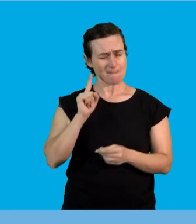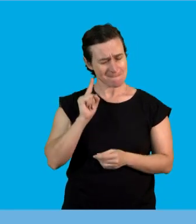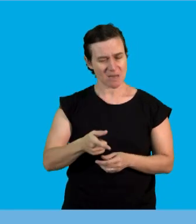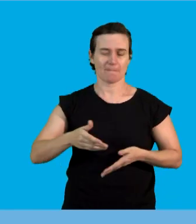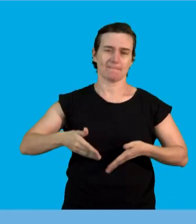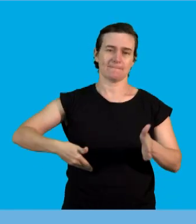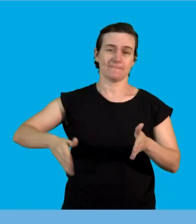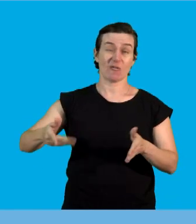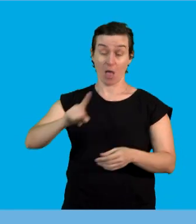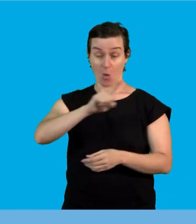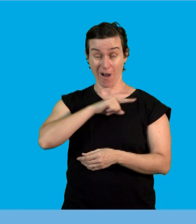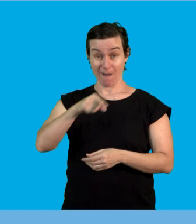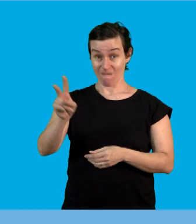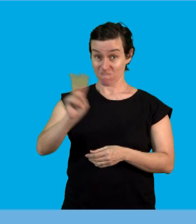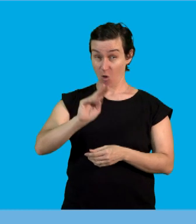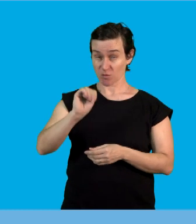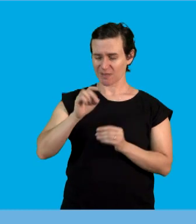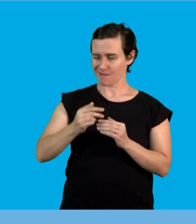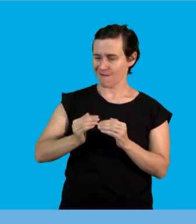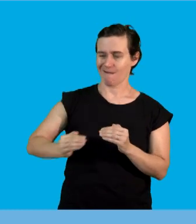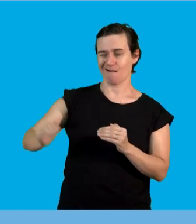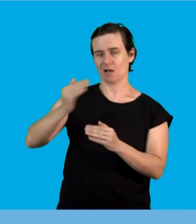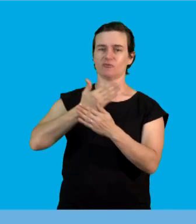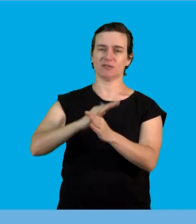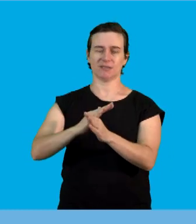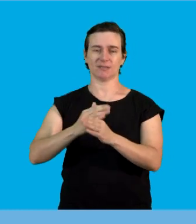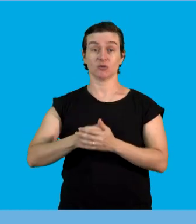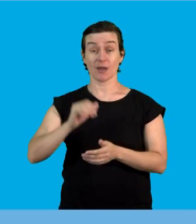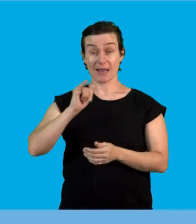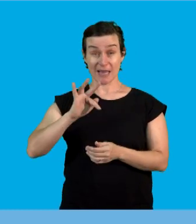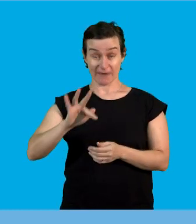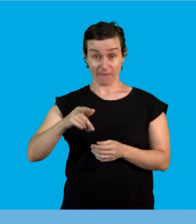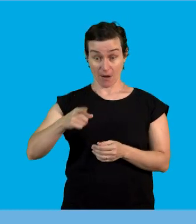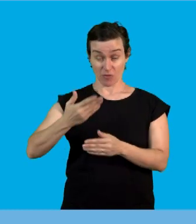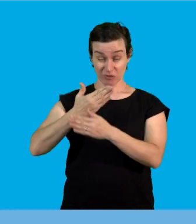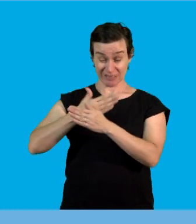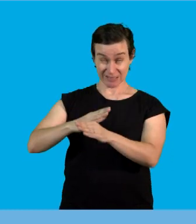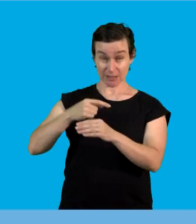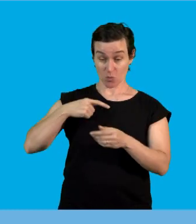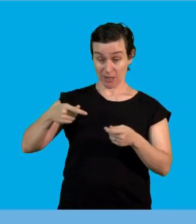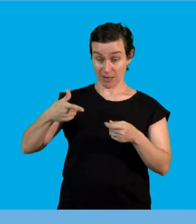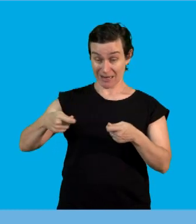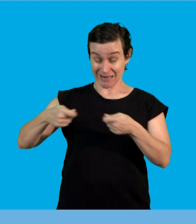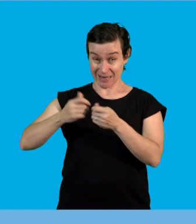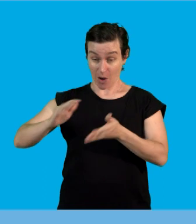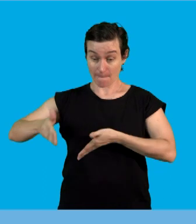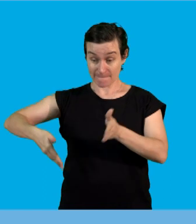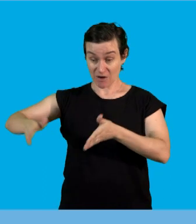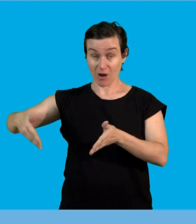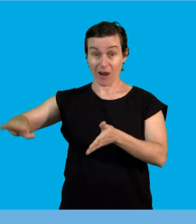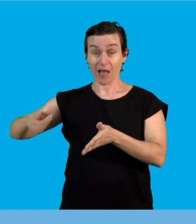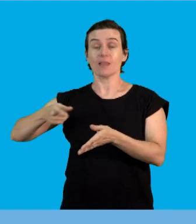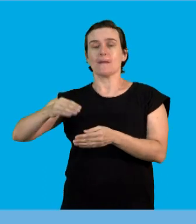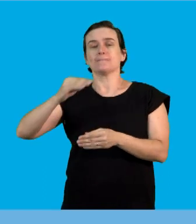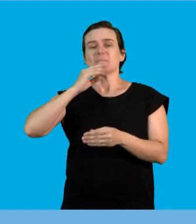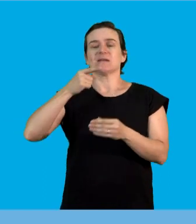connected in parallel because of its high resistance. So remember, when we are adding a resistor in parallel, we are actually decreasing the